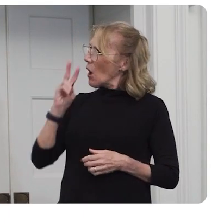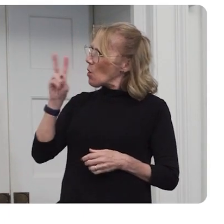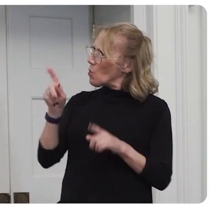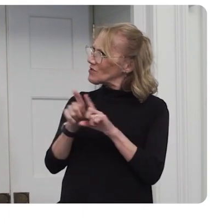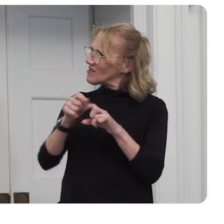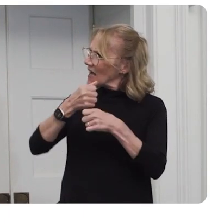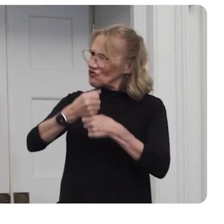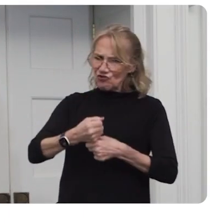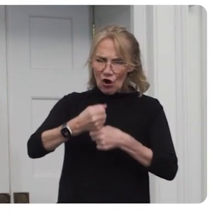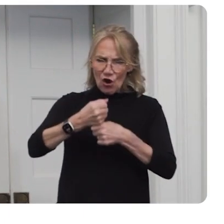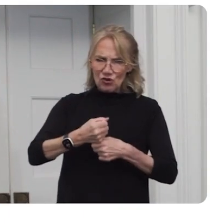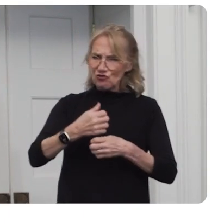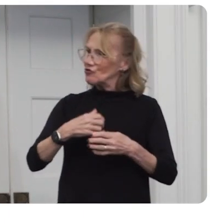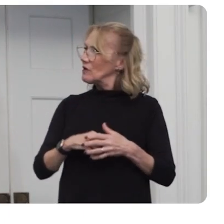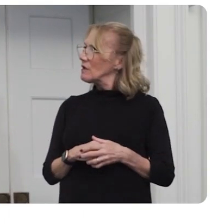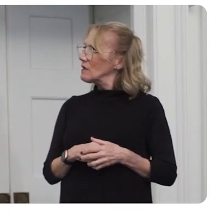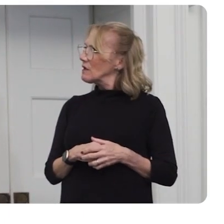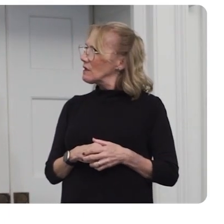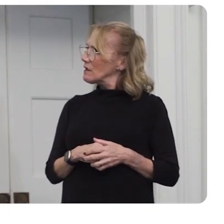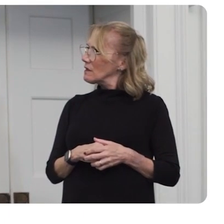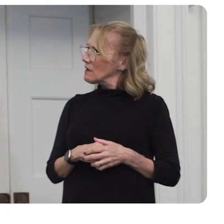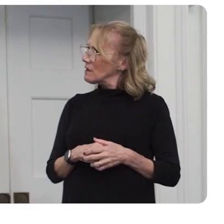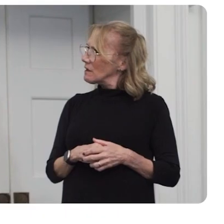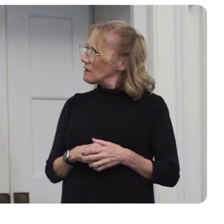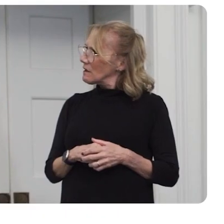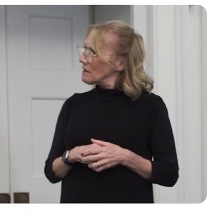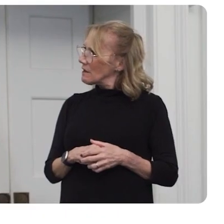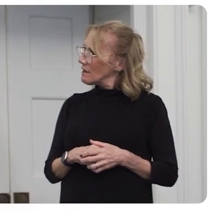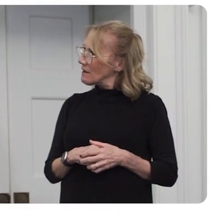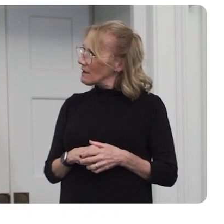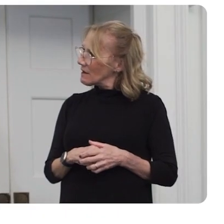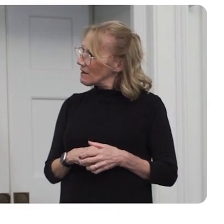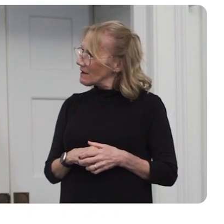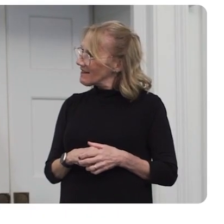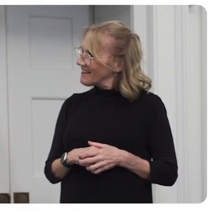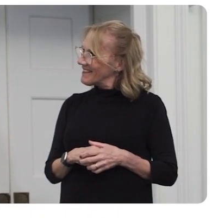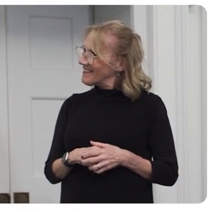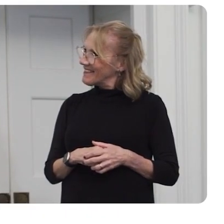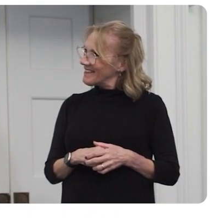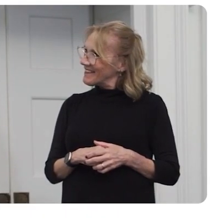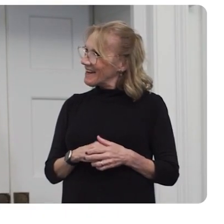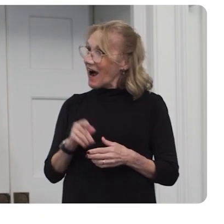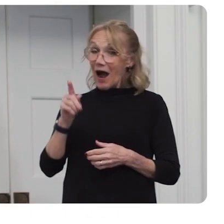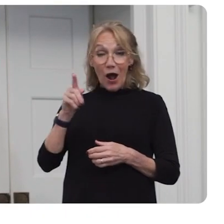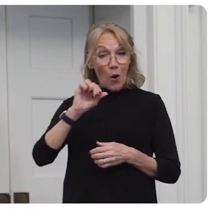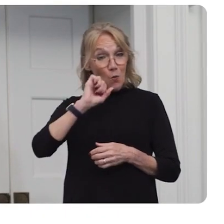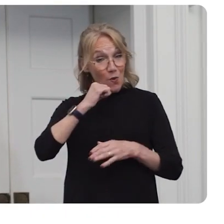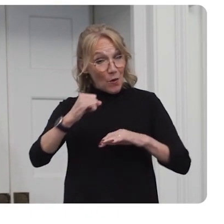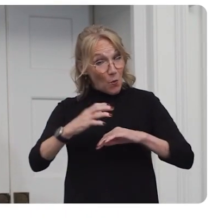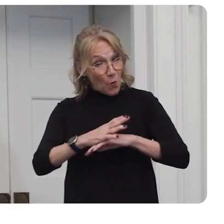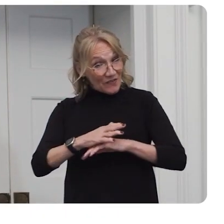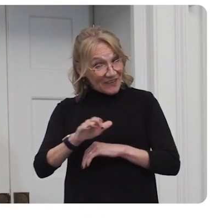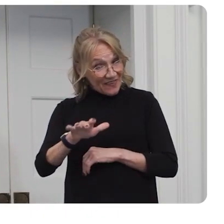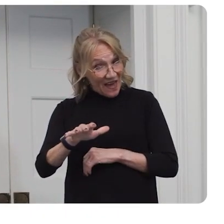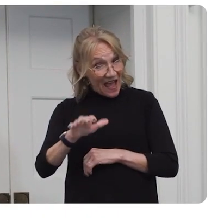And that looks like a church or a little entryway. So that's where you're going to get married. Okay. Because I know you've made